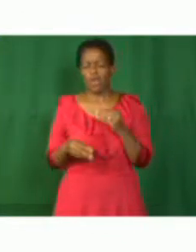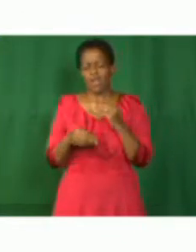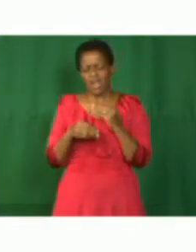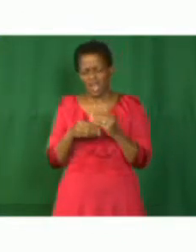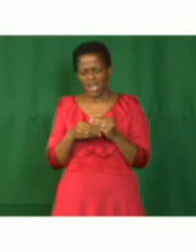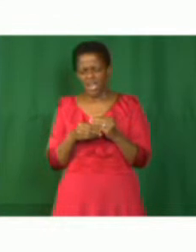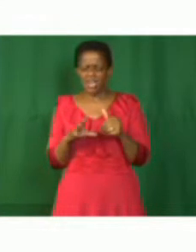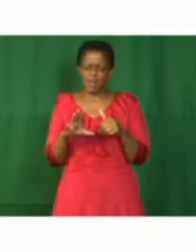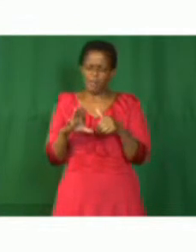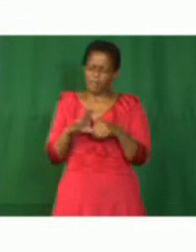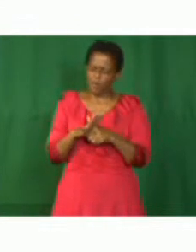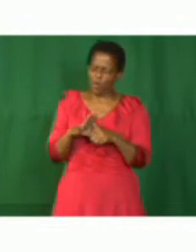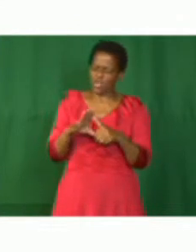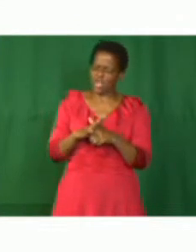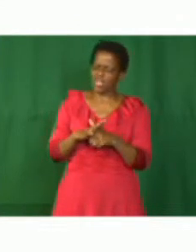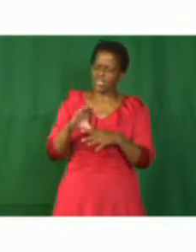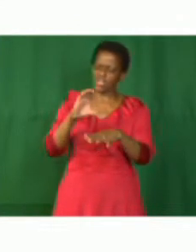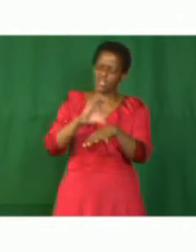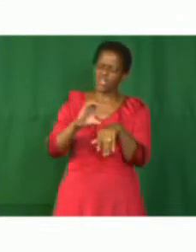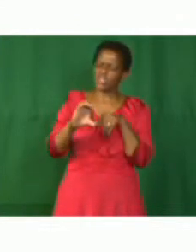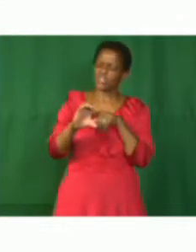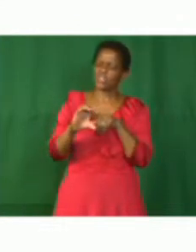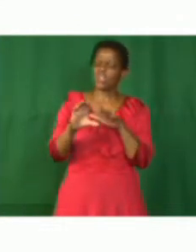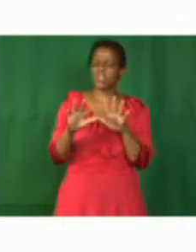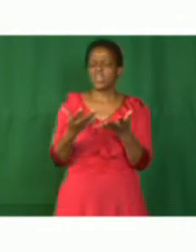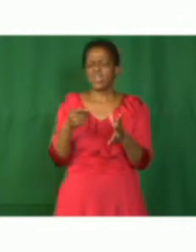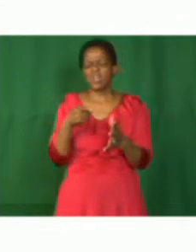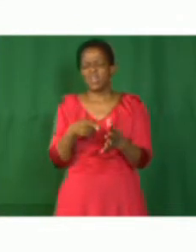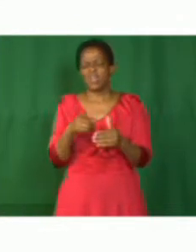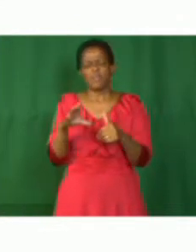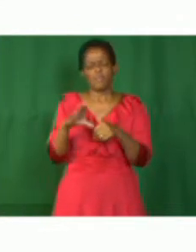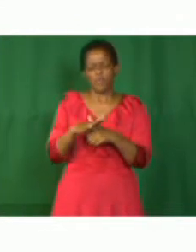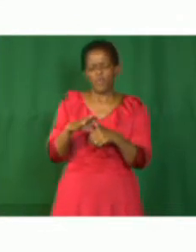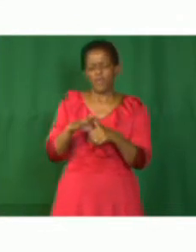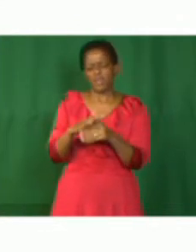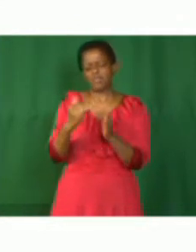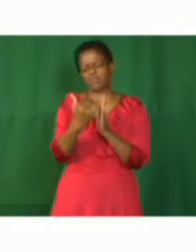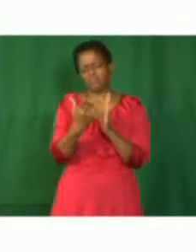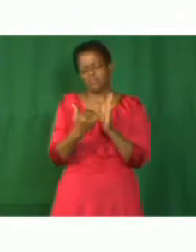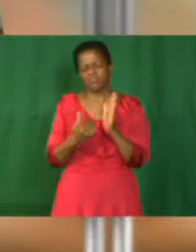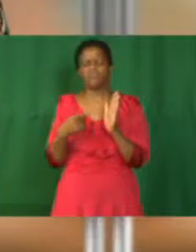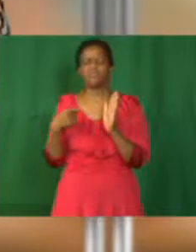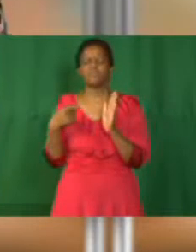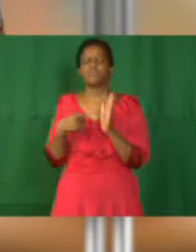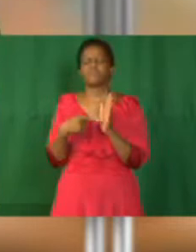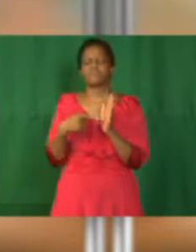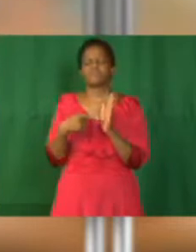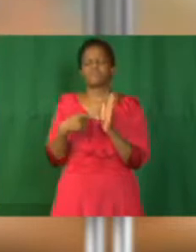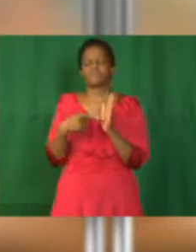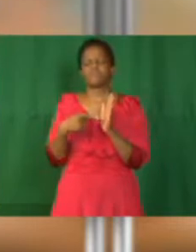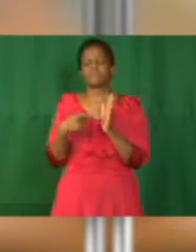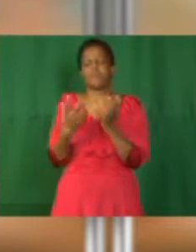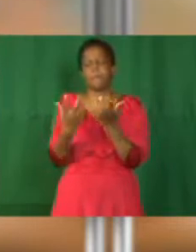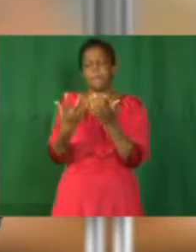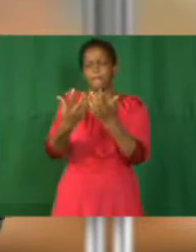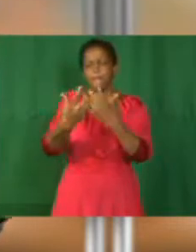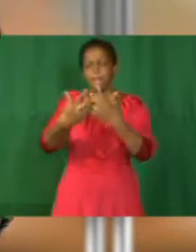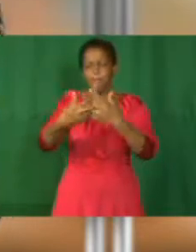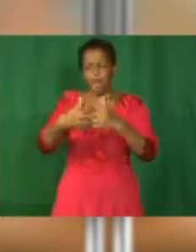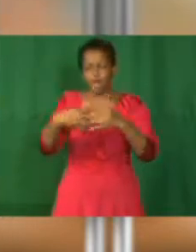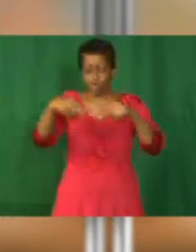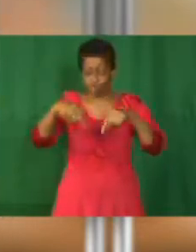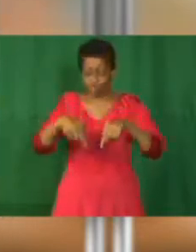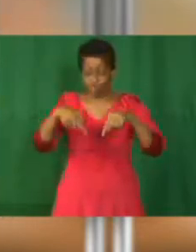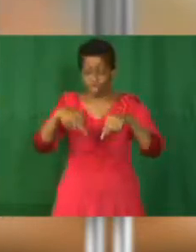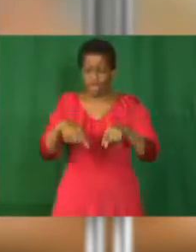characteristics of the early church. These the relevance to today's church, the